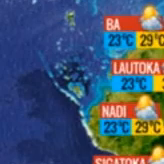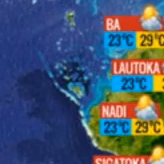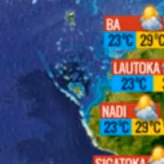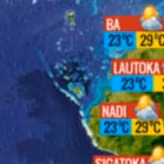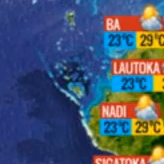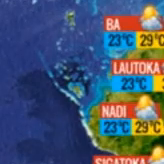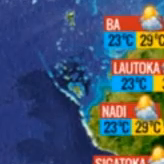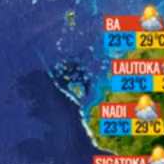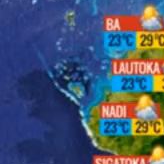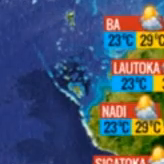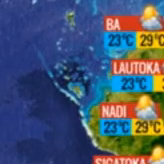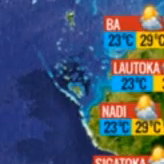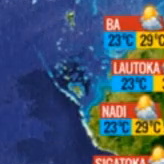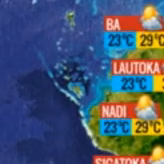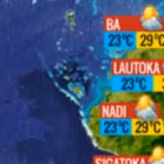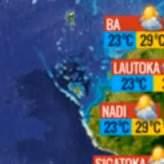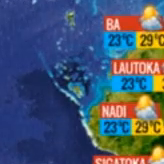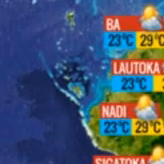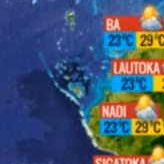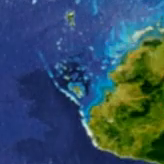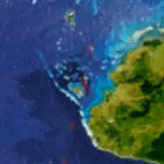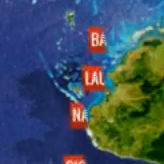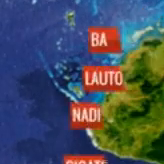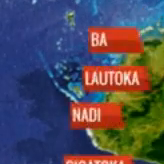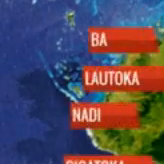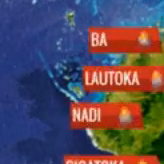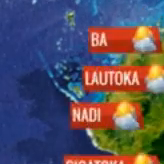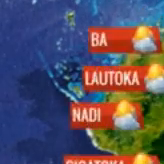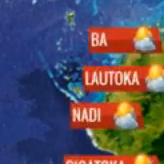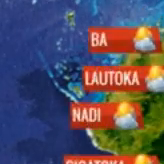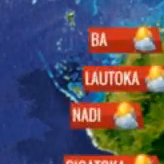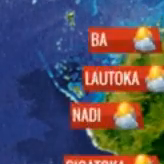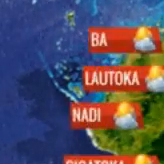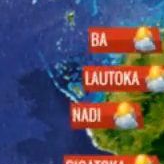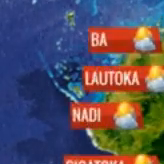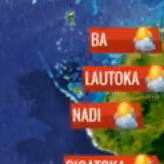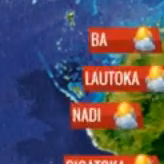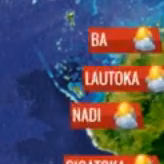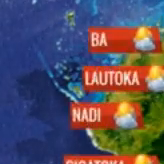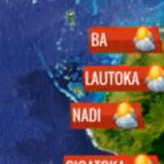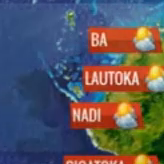expect another warm, sunny day. And the outlook for Sunday, more of the same.